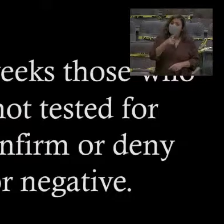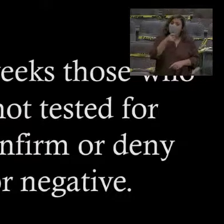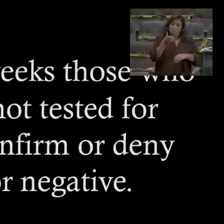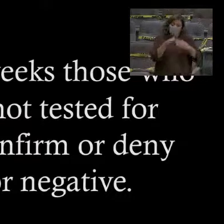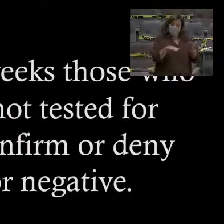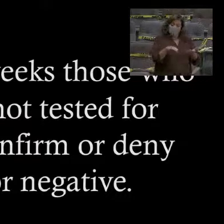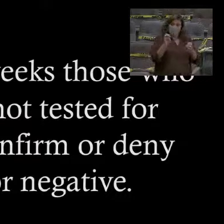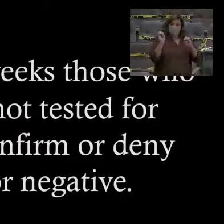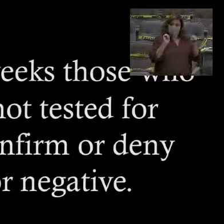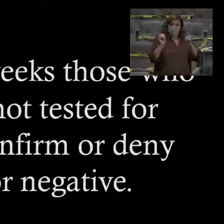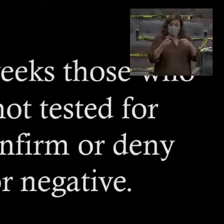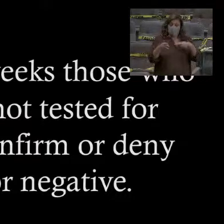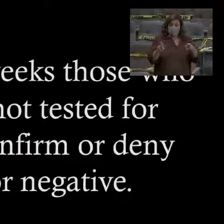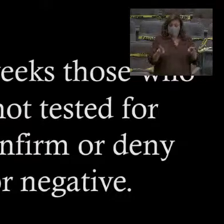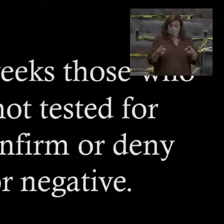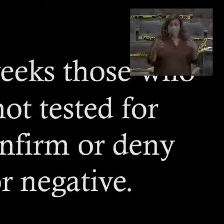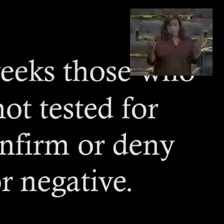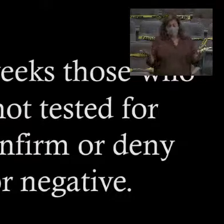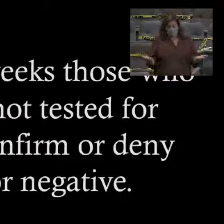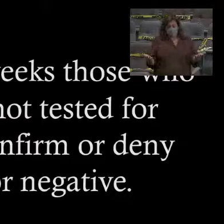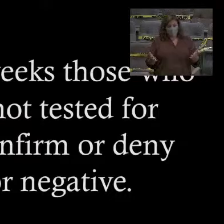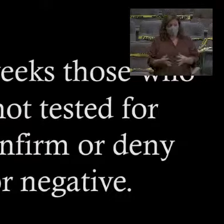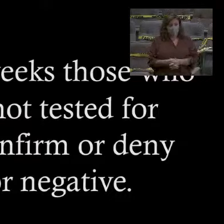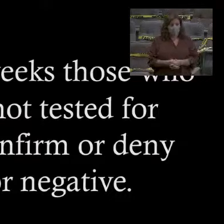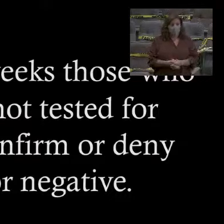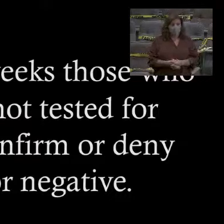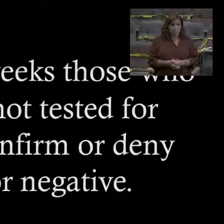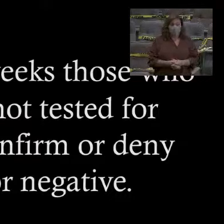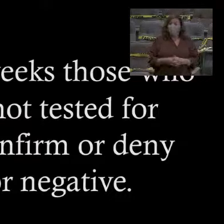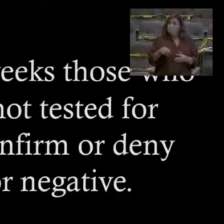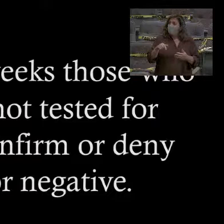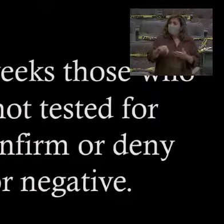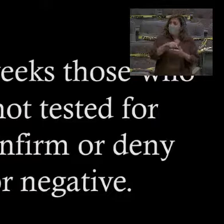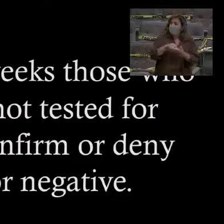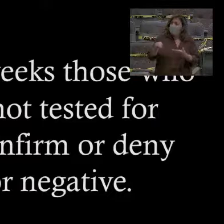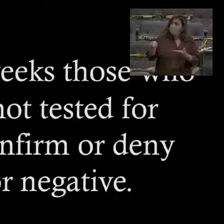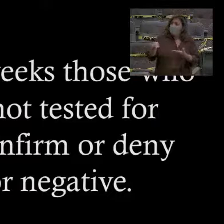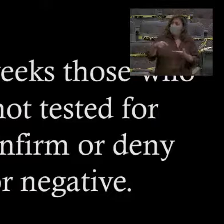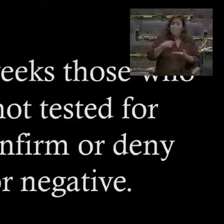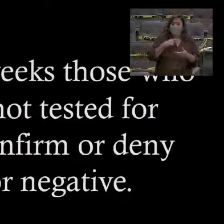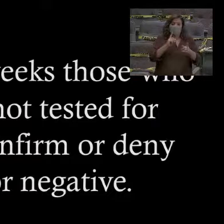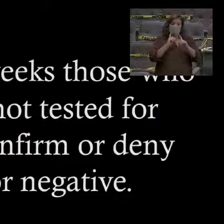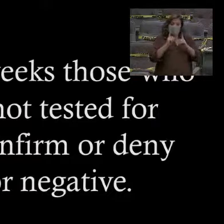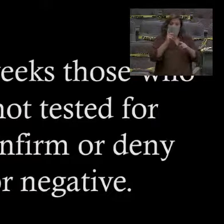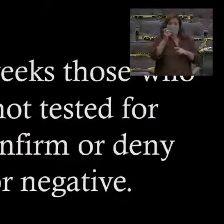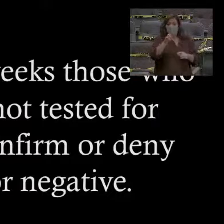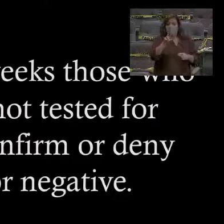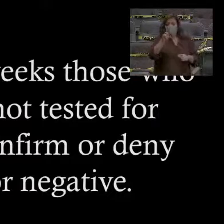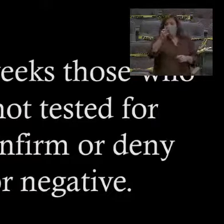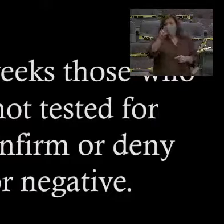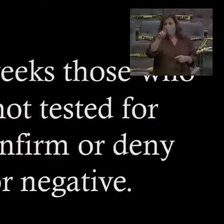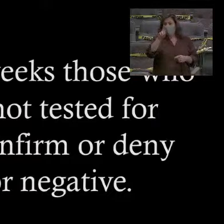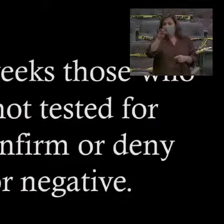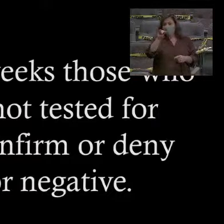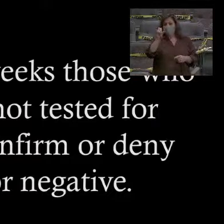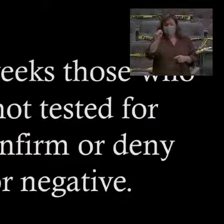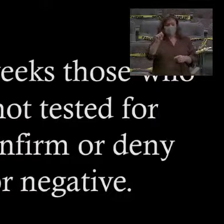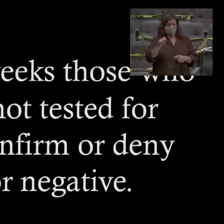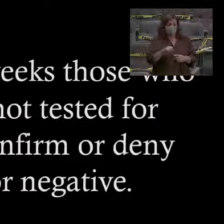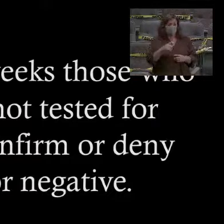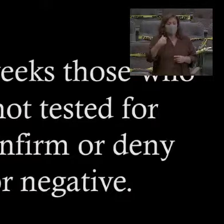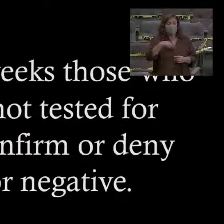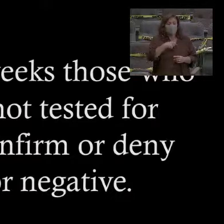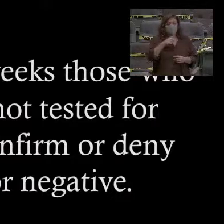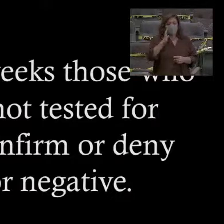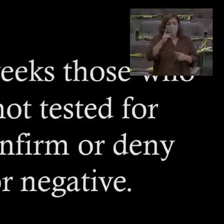So, however, since this week I got a chance to talk to Dr. Ruiz and also the Department of Public Health, we're going to try to